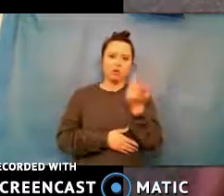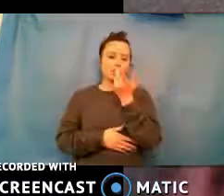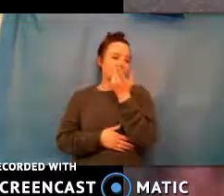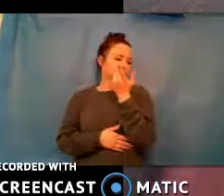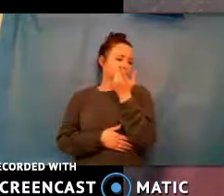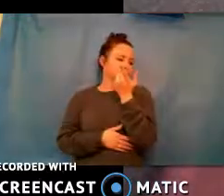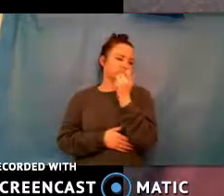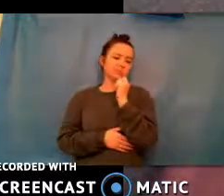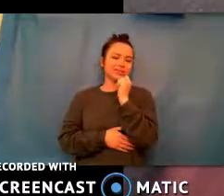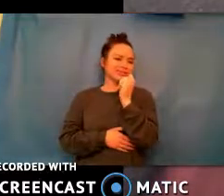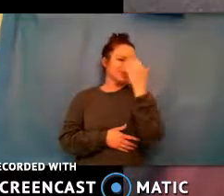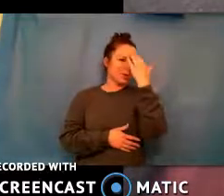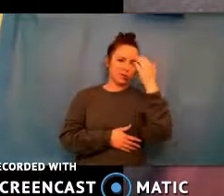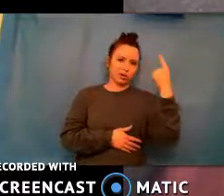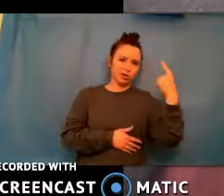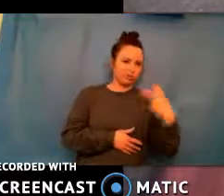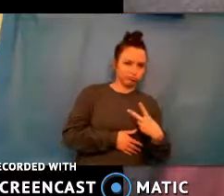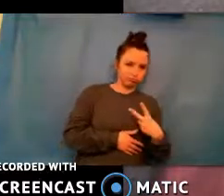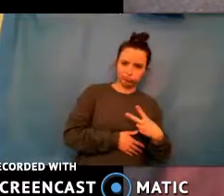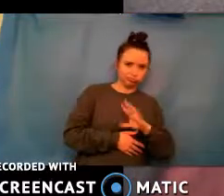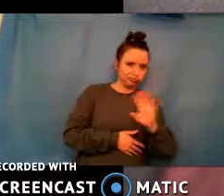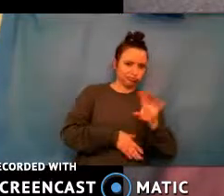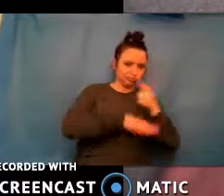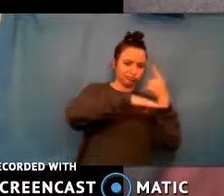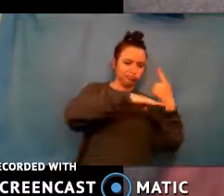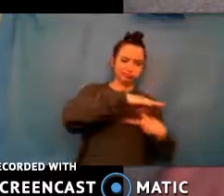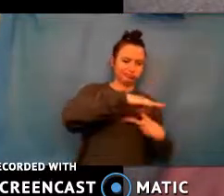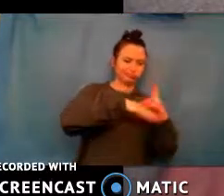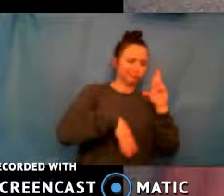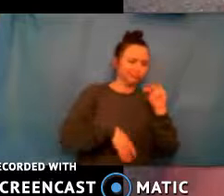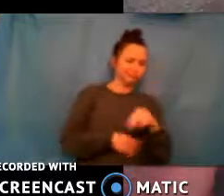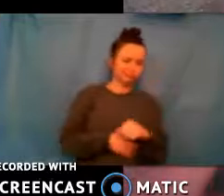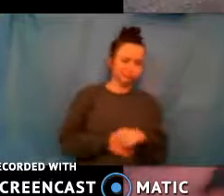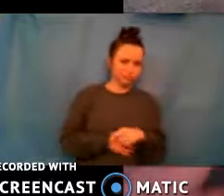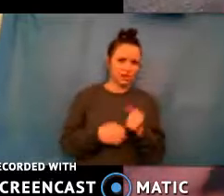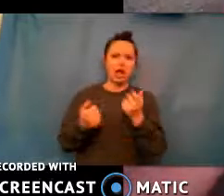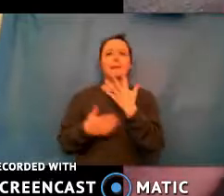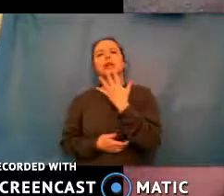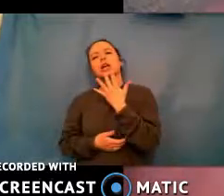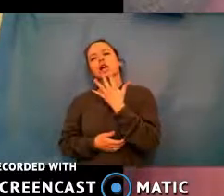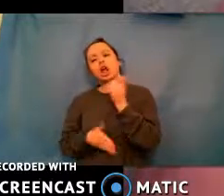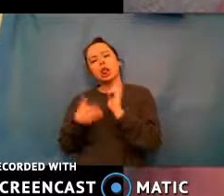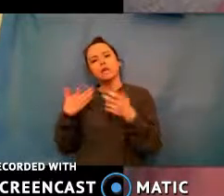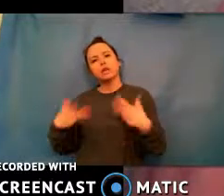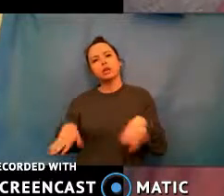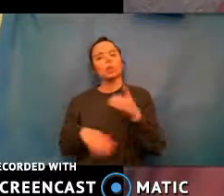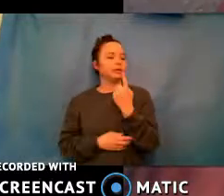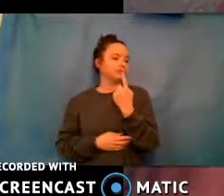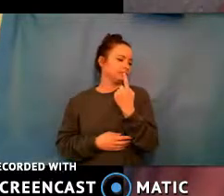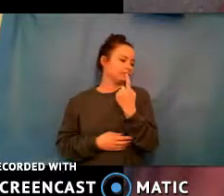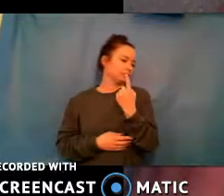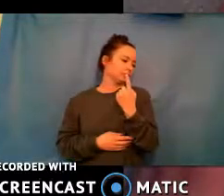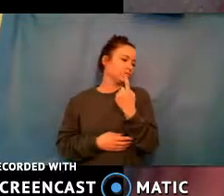We know it's not 1/2 because there's 4 pieces. And then how many did we say are colored? 1. So